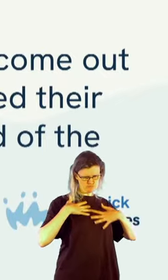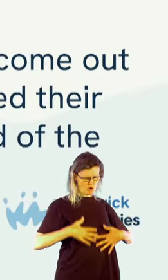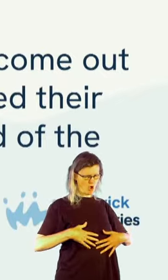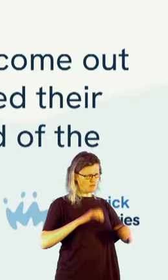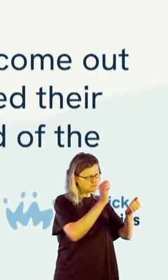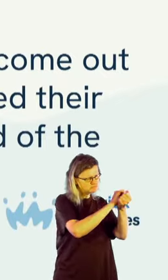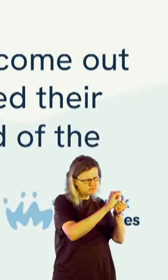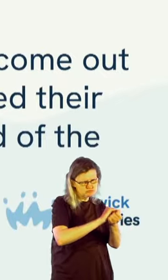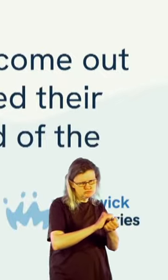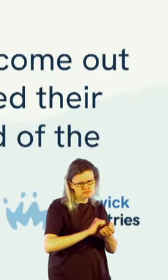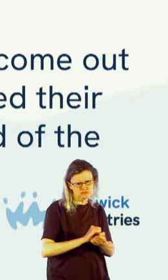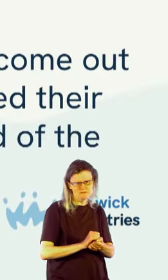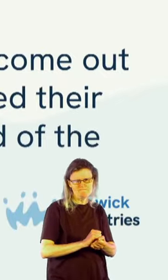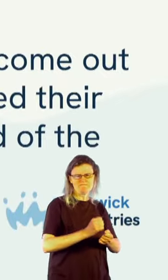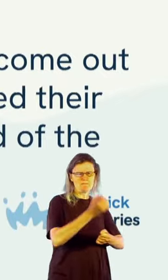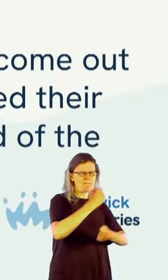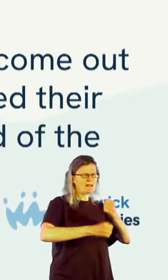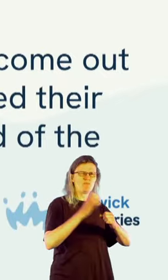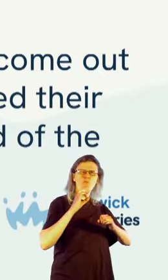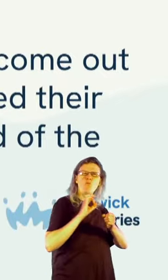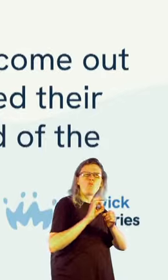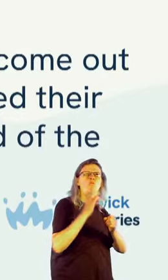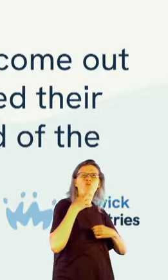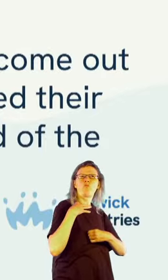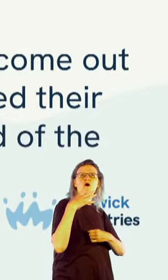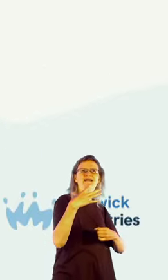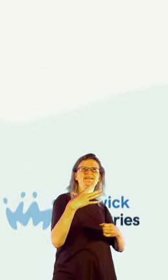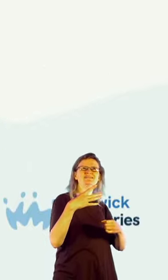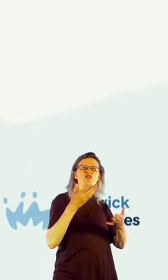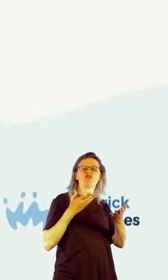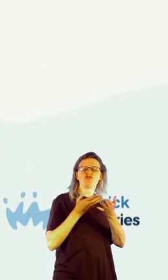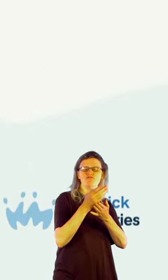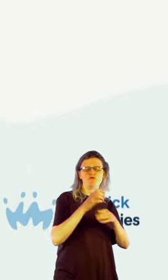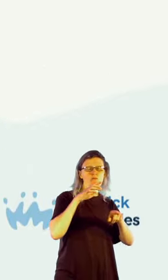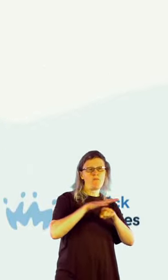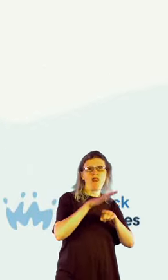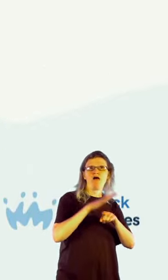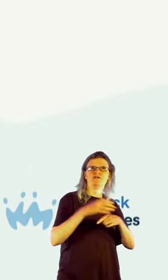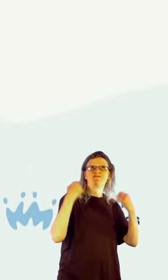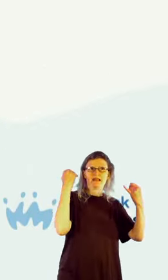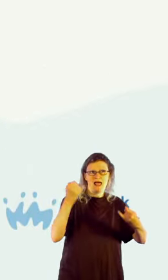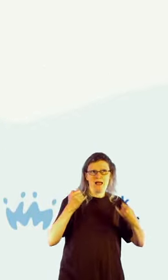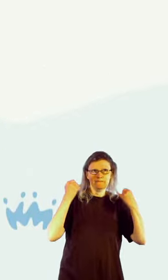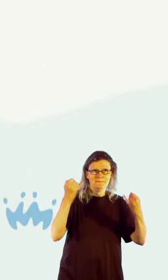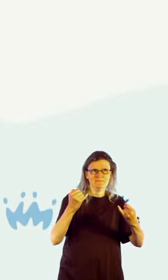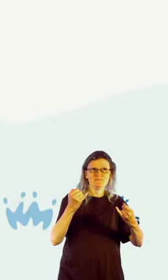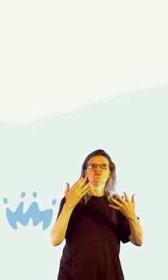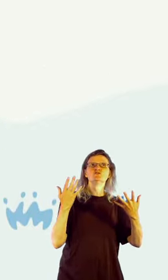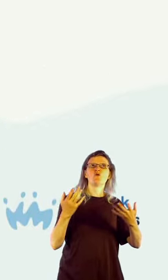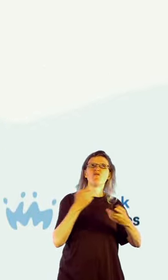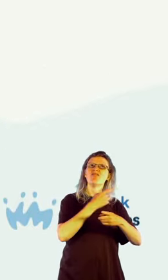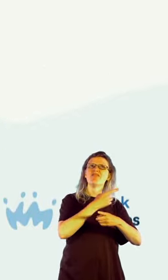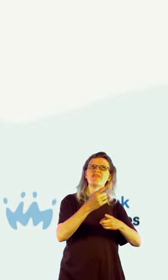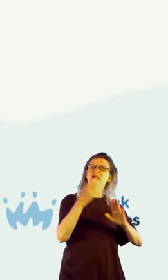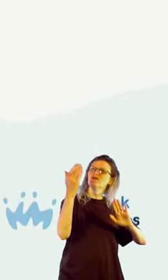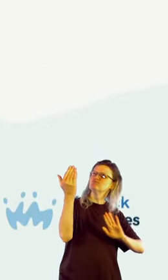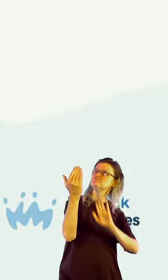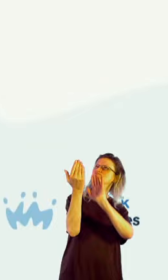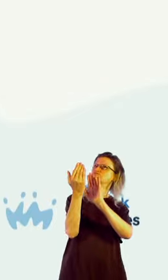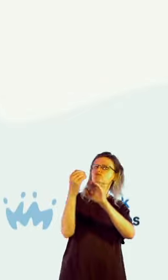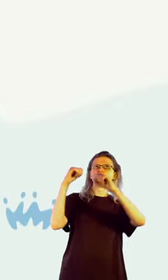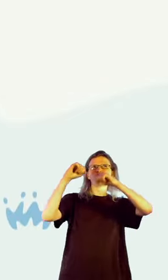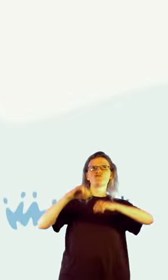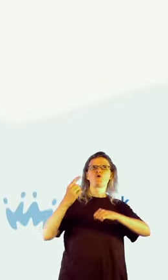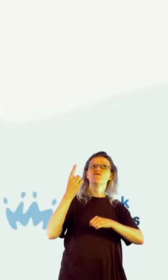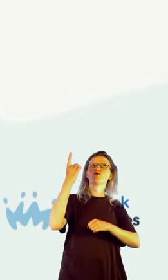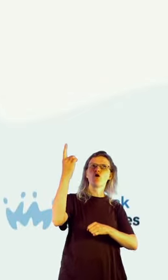washed their robes and made them white in the blood of the Lamb. Therefore, they are before the throne